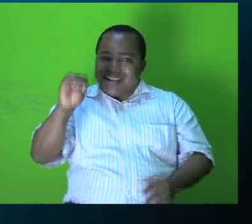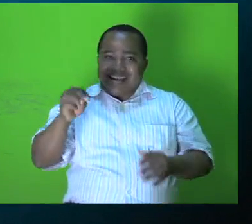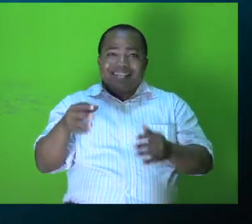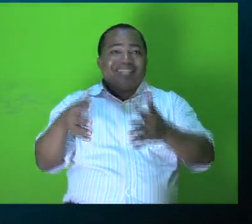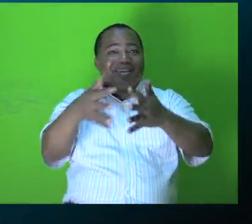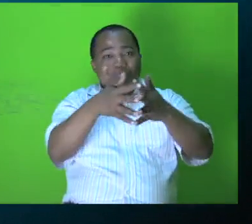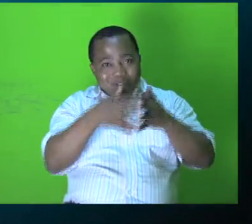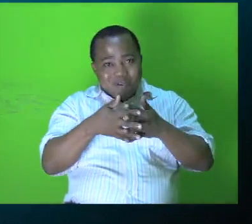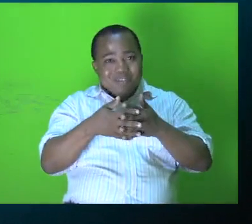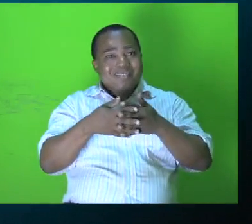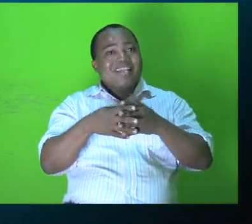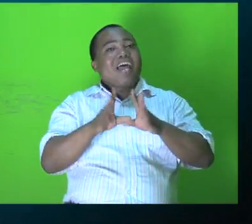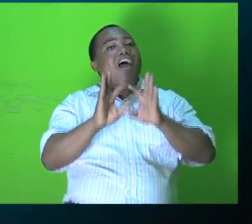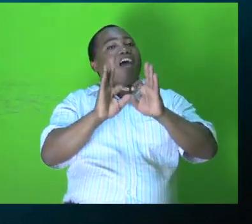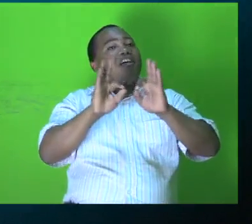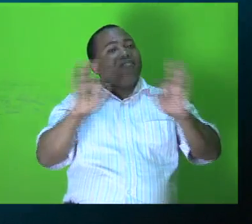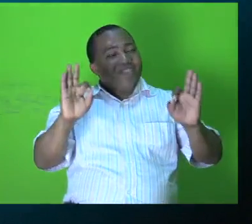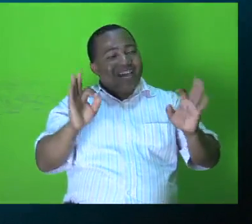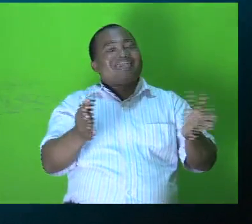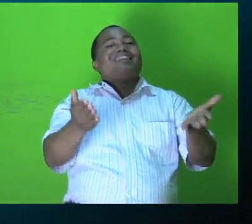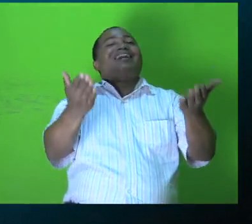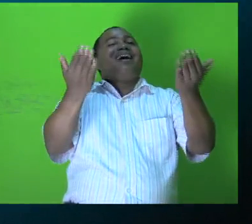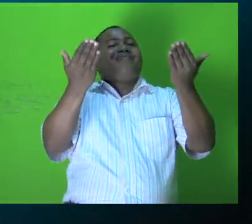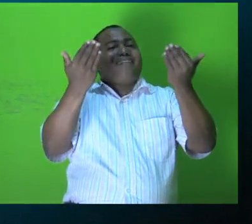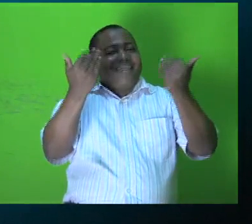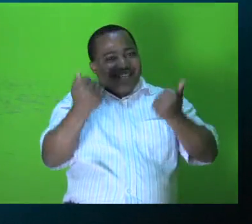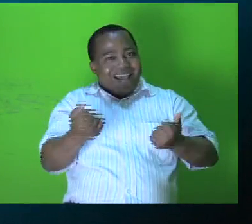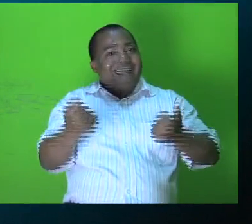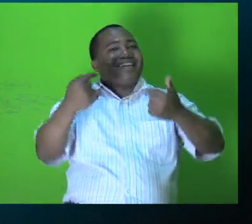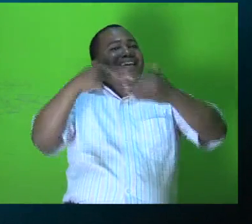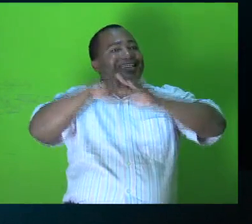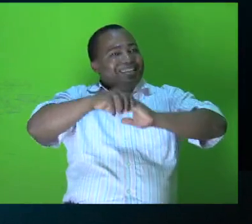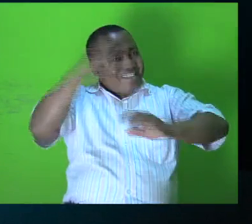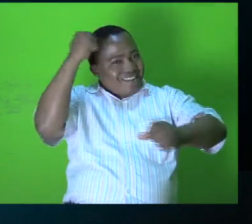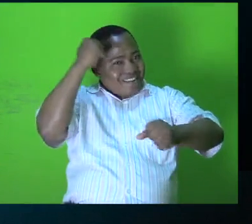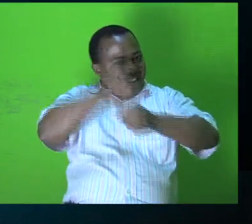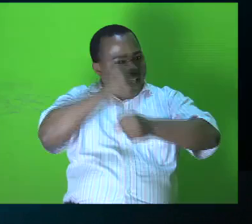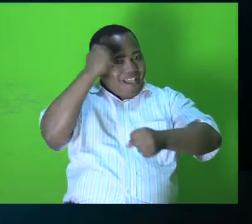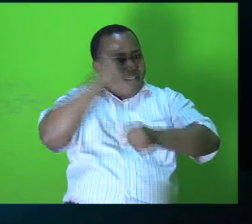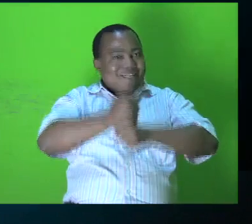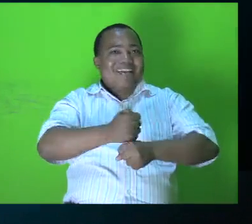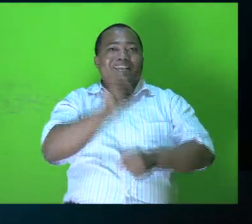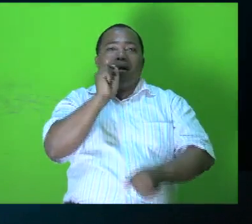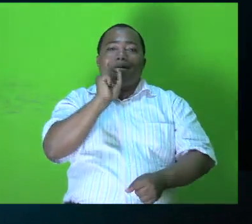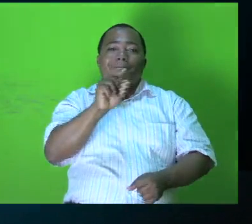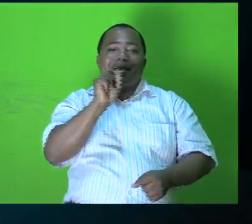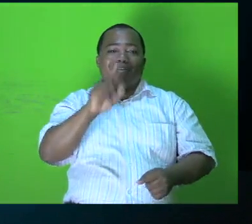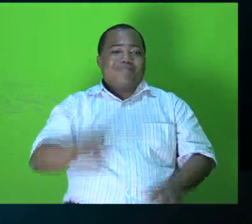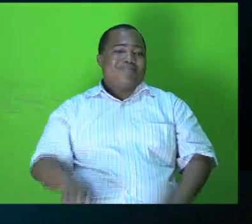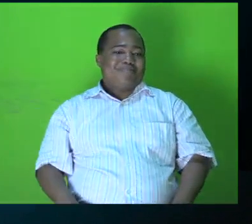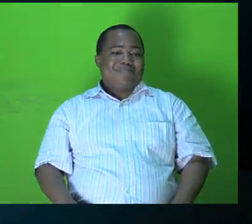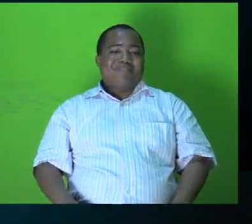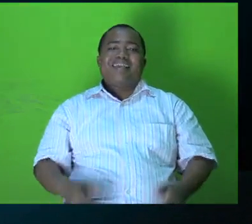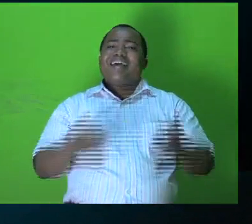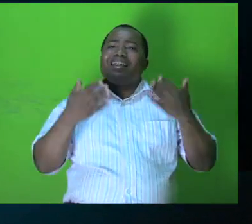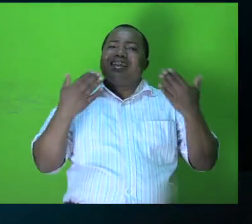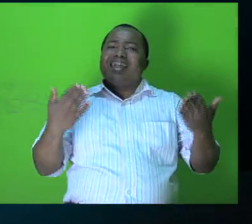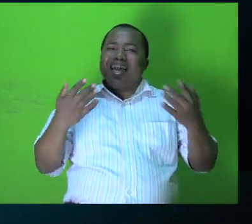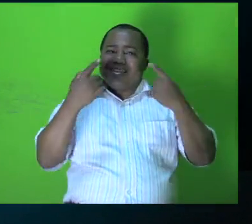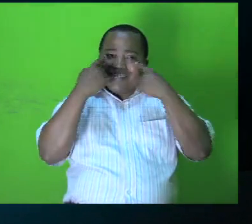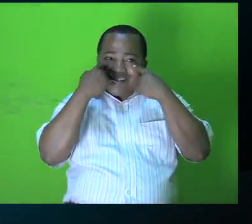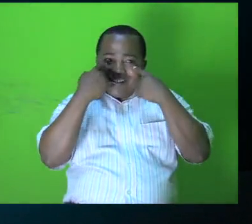is very necessary in gametes formation. So now let's